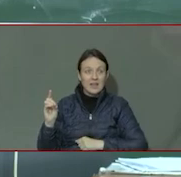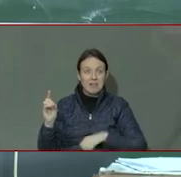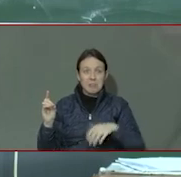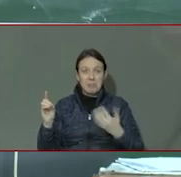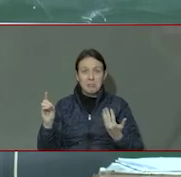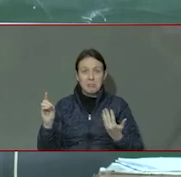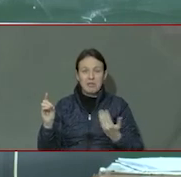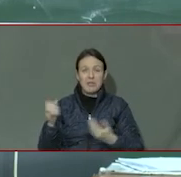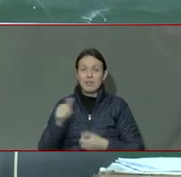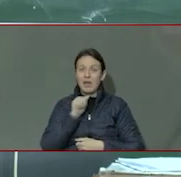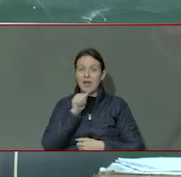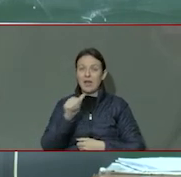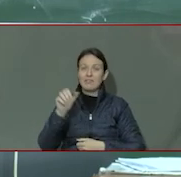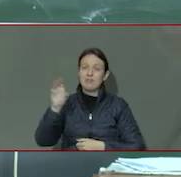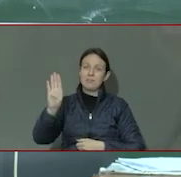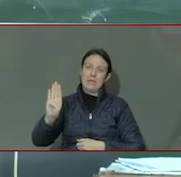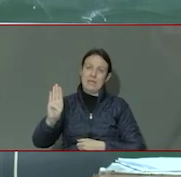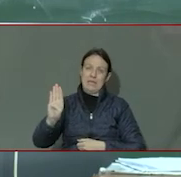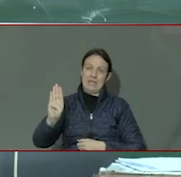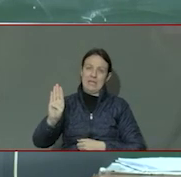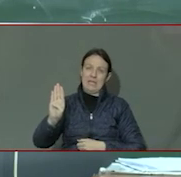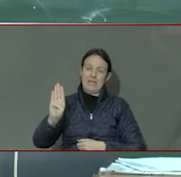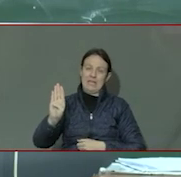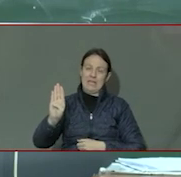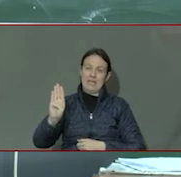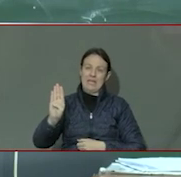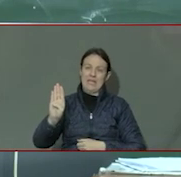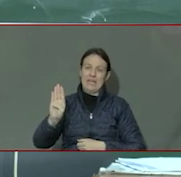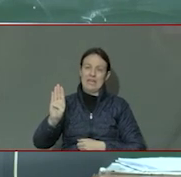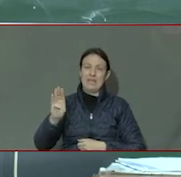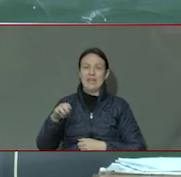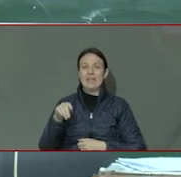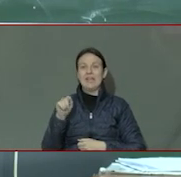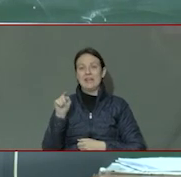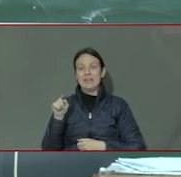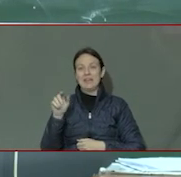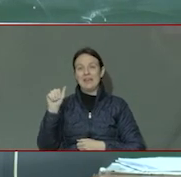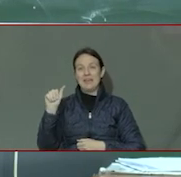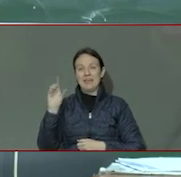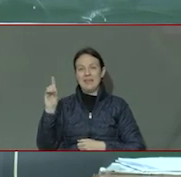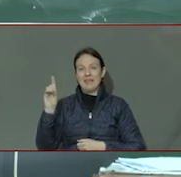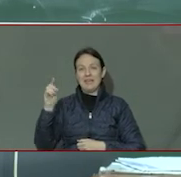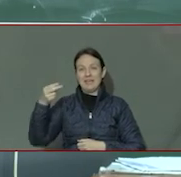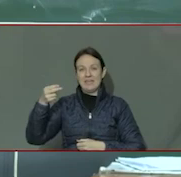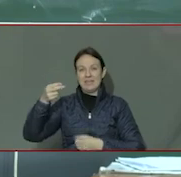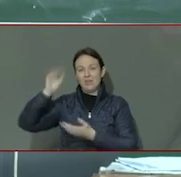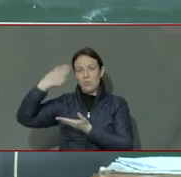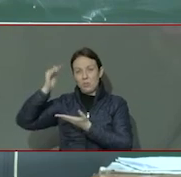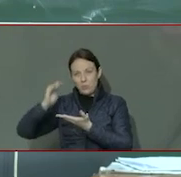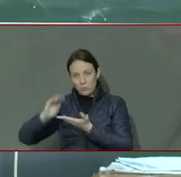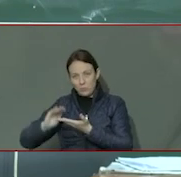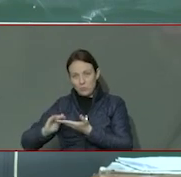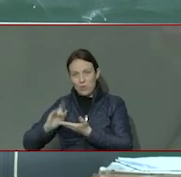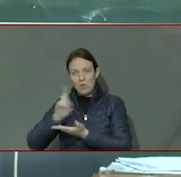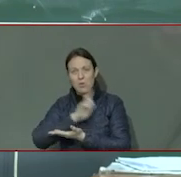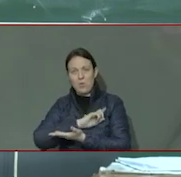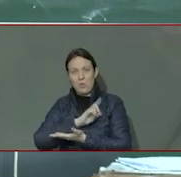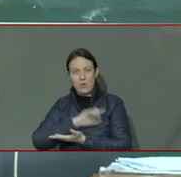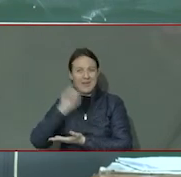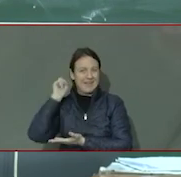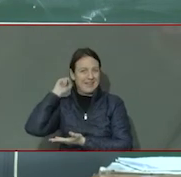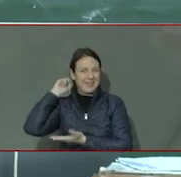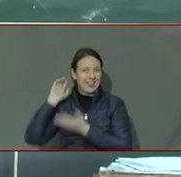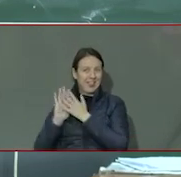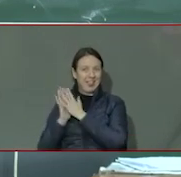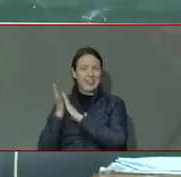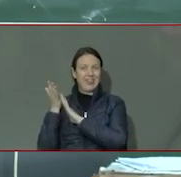People, the answer is B. There will be a decreased secretion of ADH because the hypothalamus is damaged, hence the person